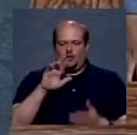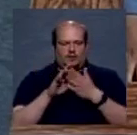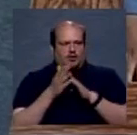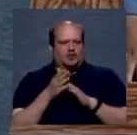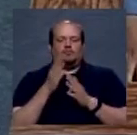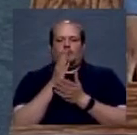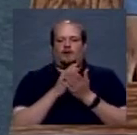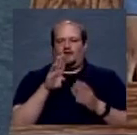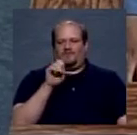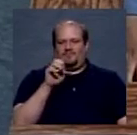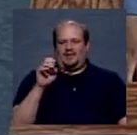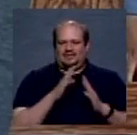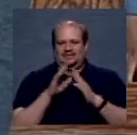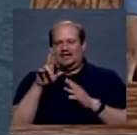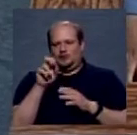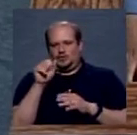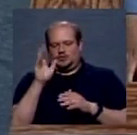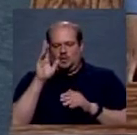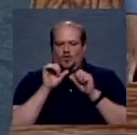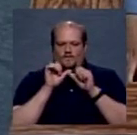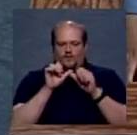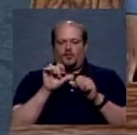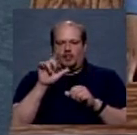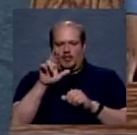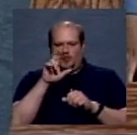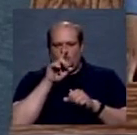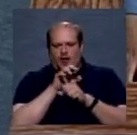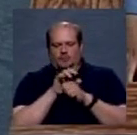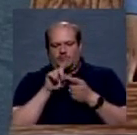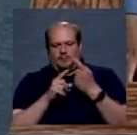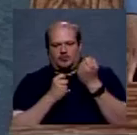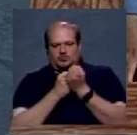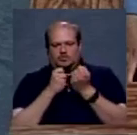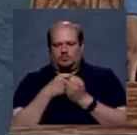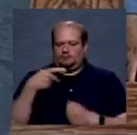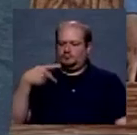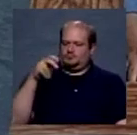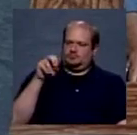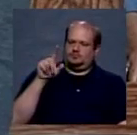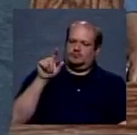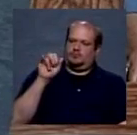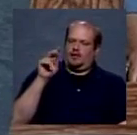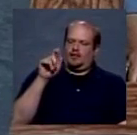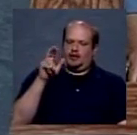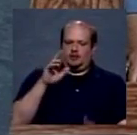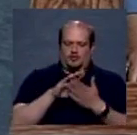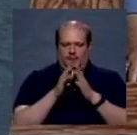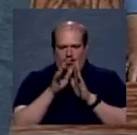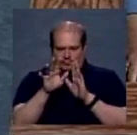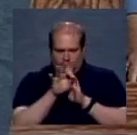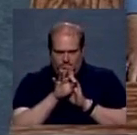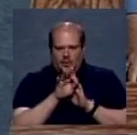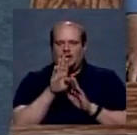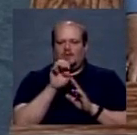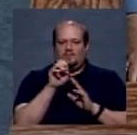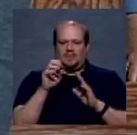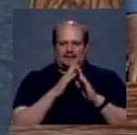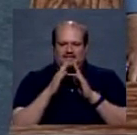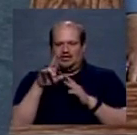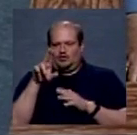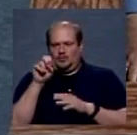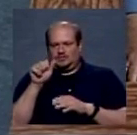City USA movement would further Little Rock's commitment to support pollinators. To become designated a Bee City USA, Little Rock